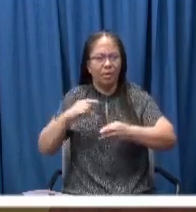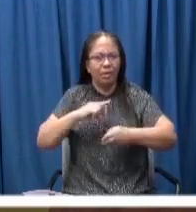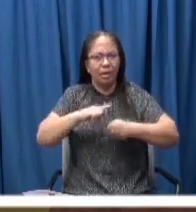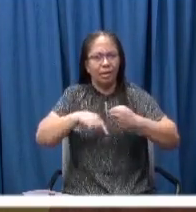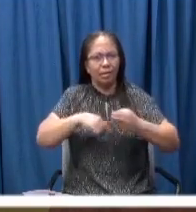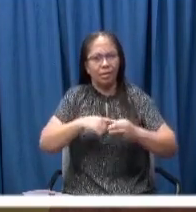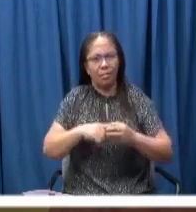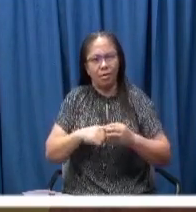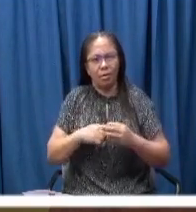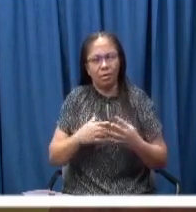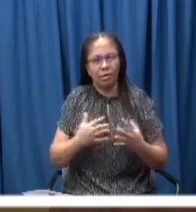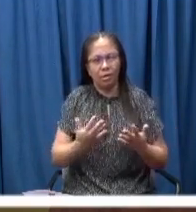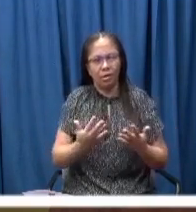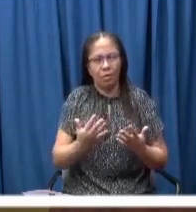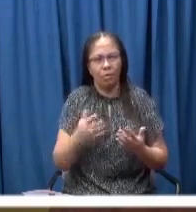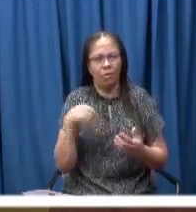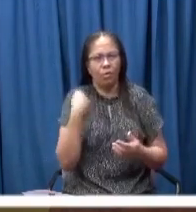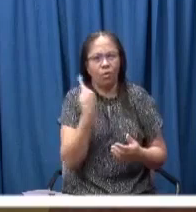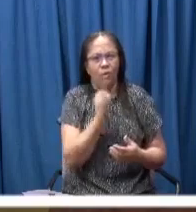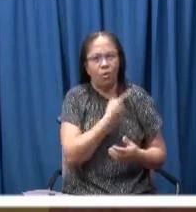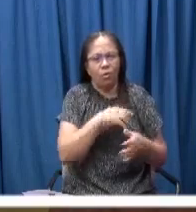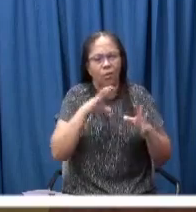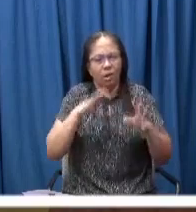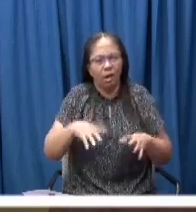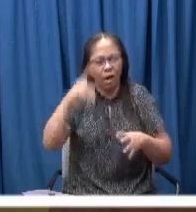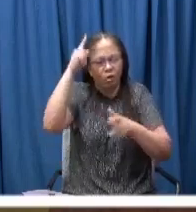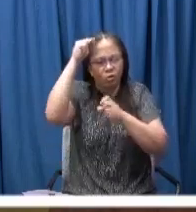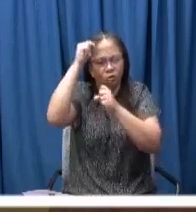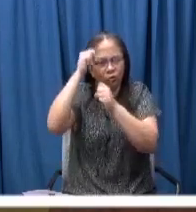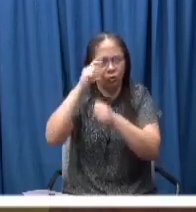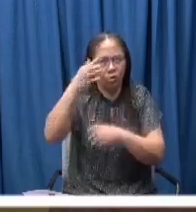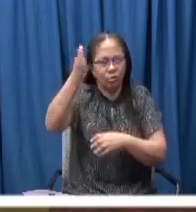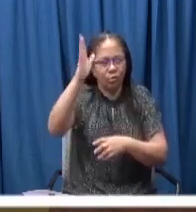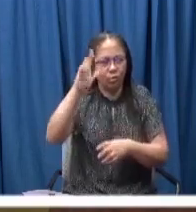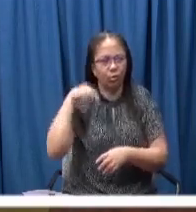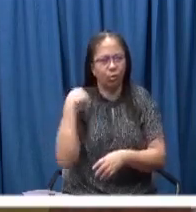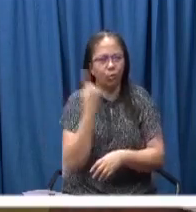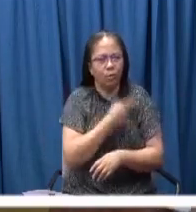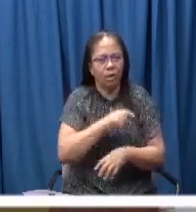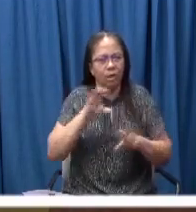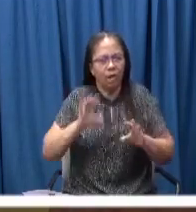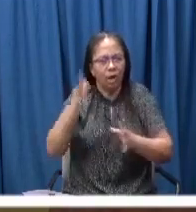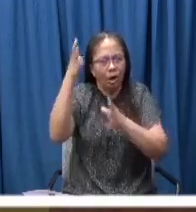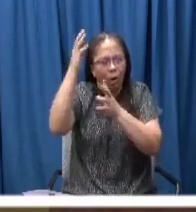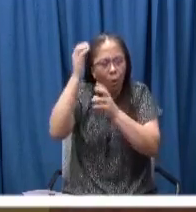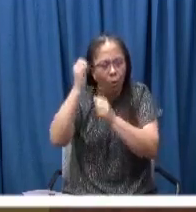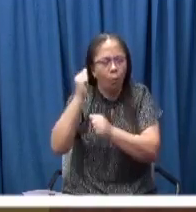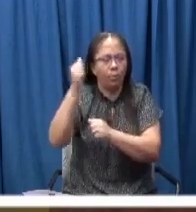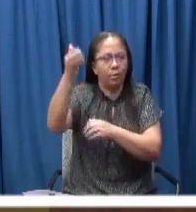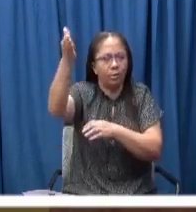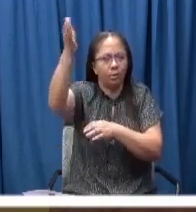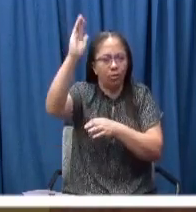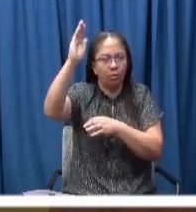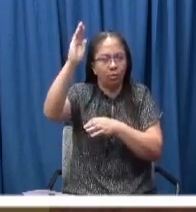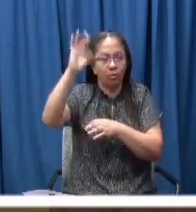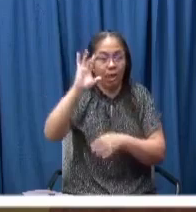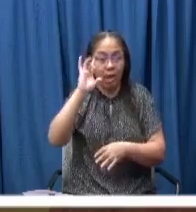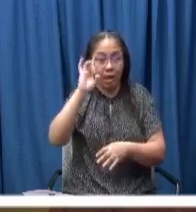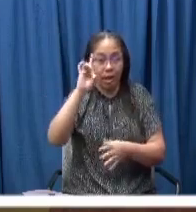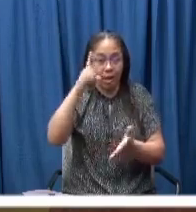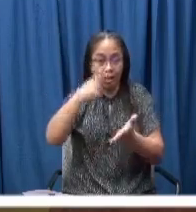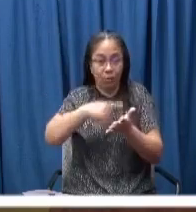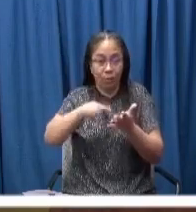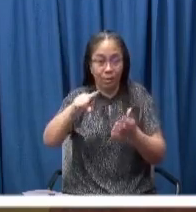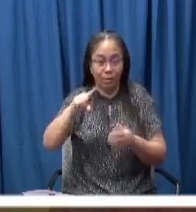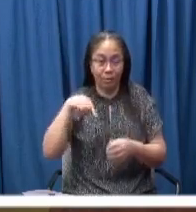about the way that we can trust and put our hope in God. For 8 weeks, we've not